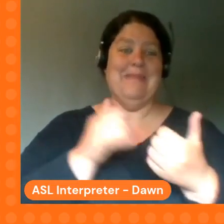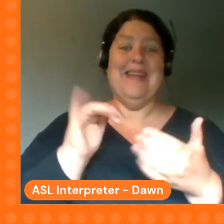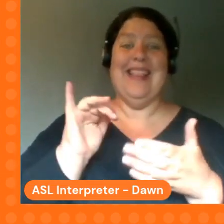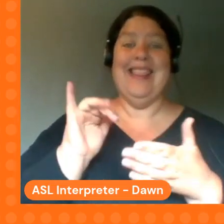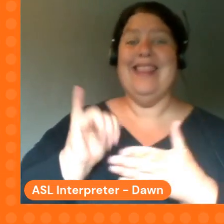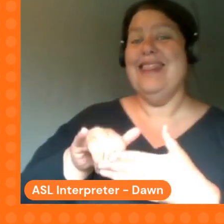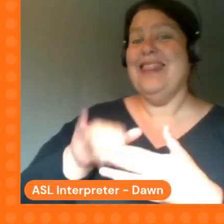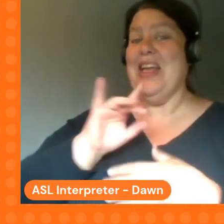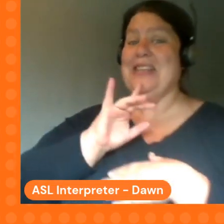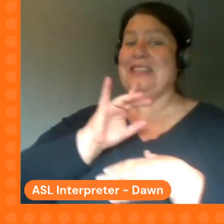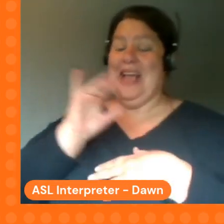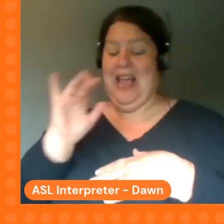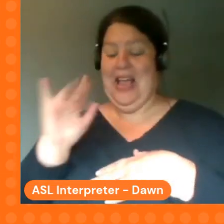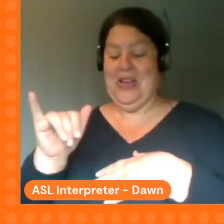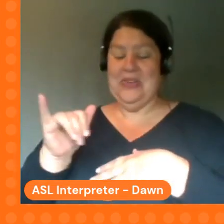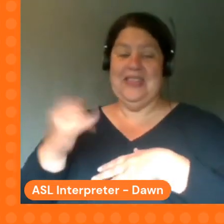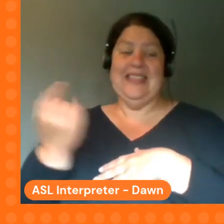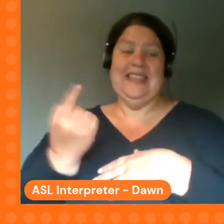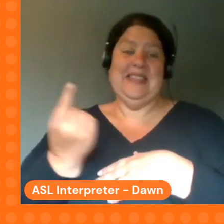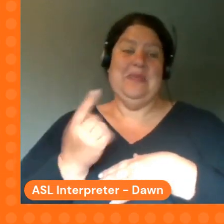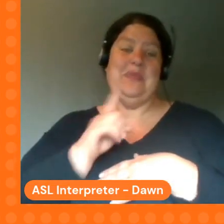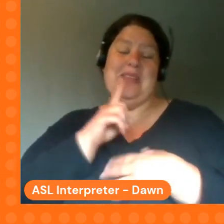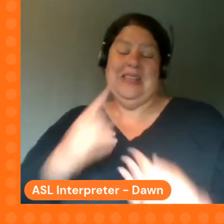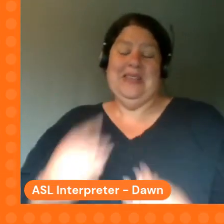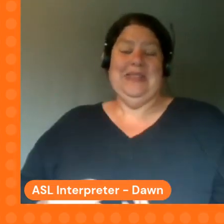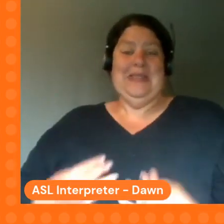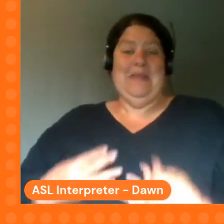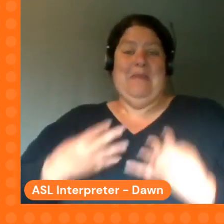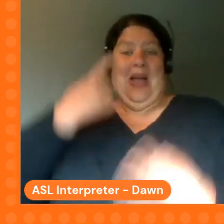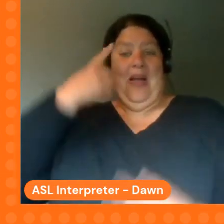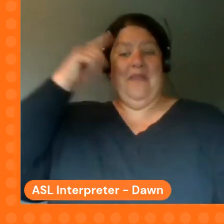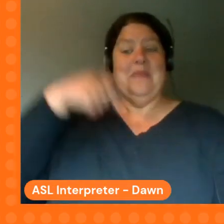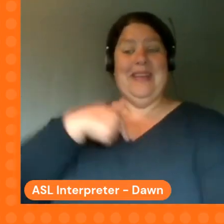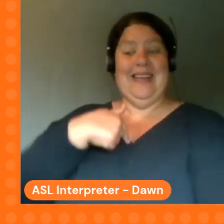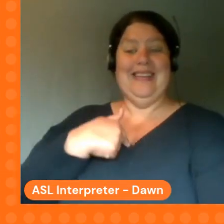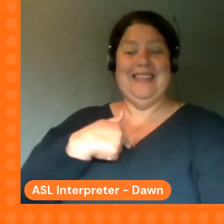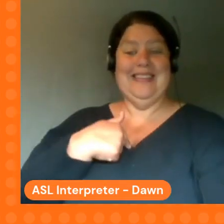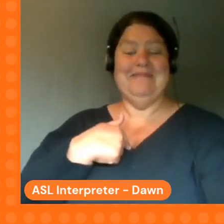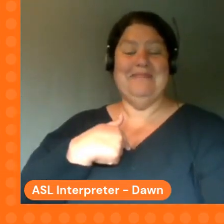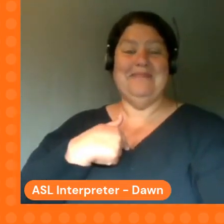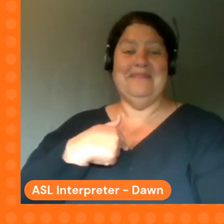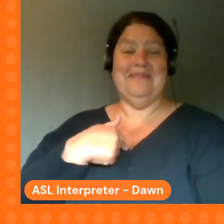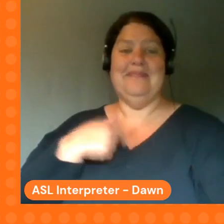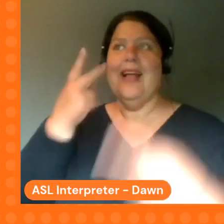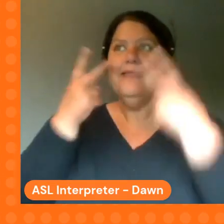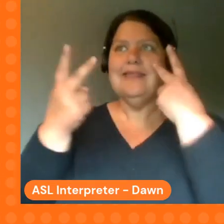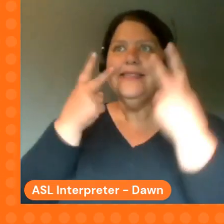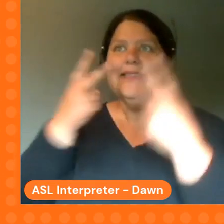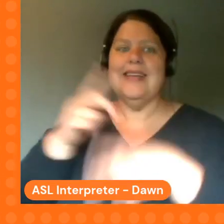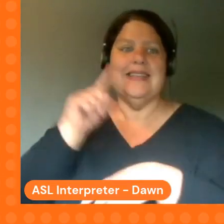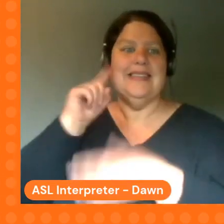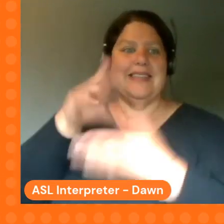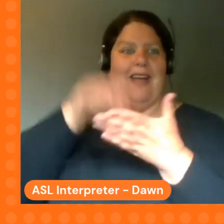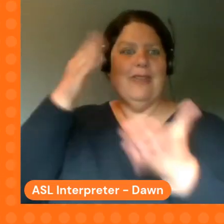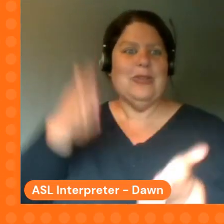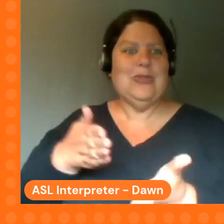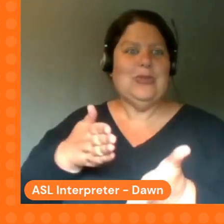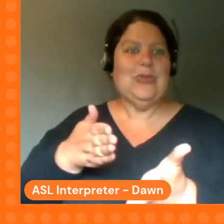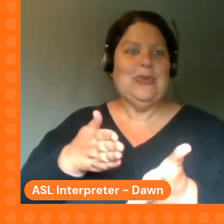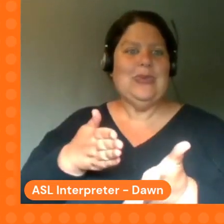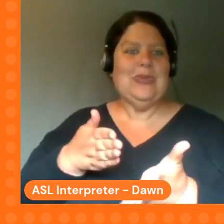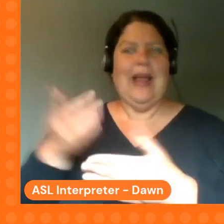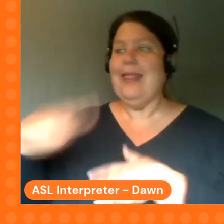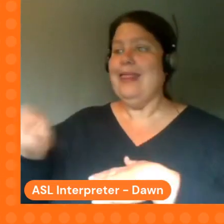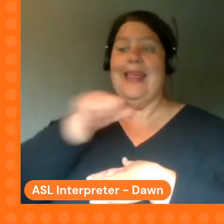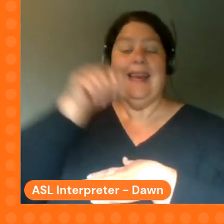that was really inspiring for me, because seeing deaf students who actually didn't think that they could have access